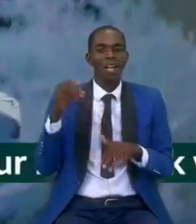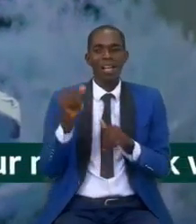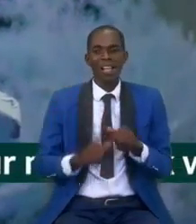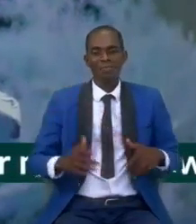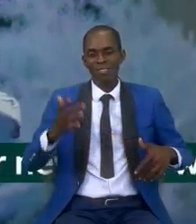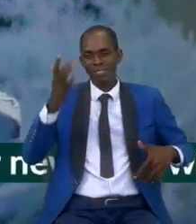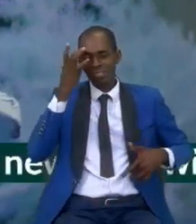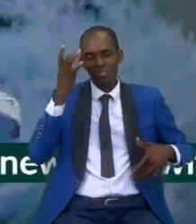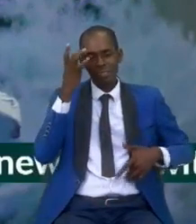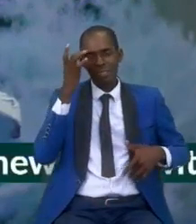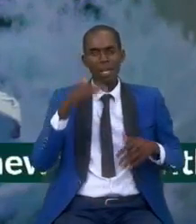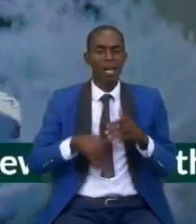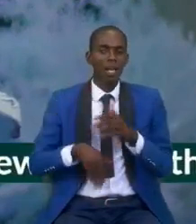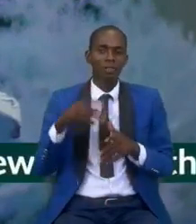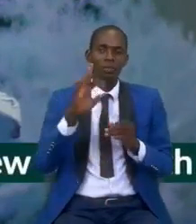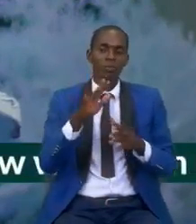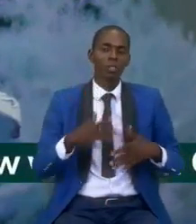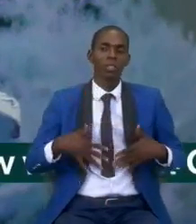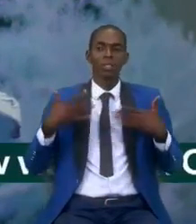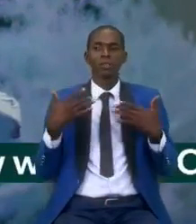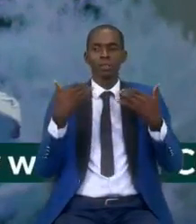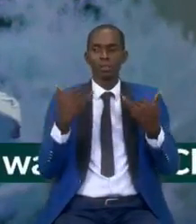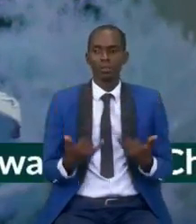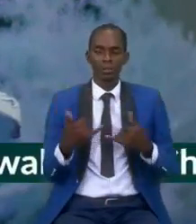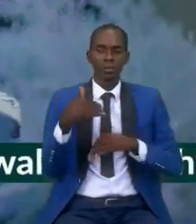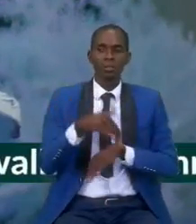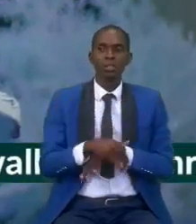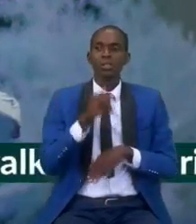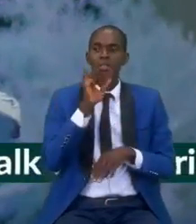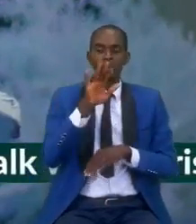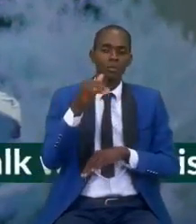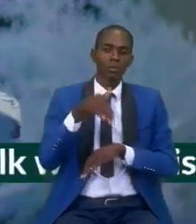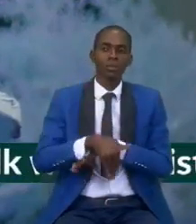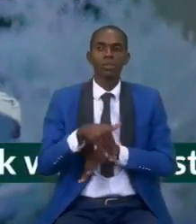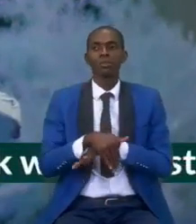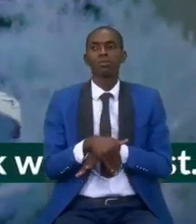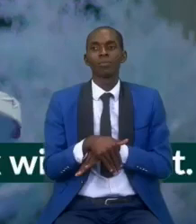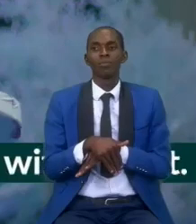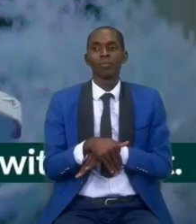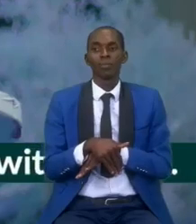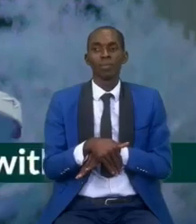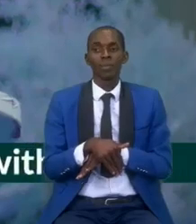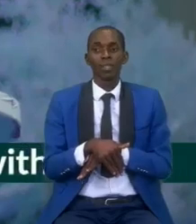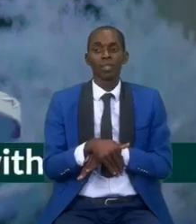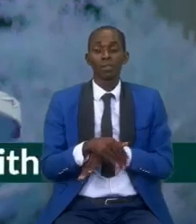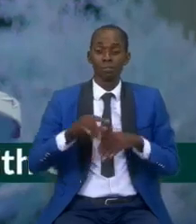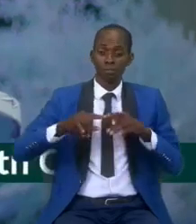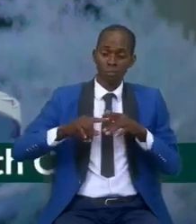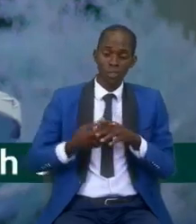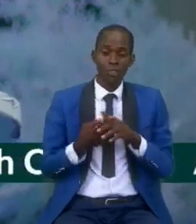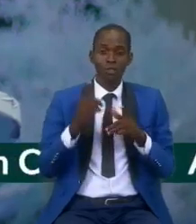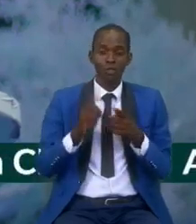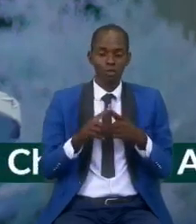is your night. Start telling that problem bye-bye, because